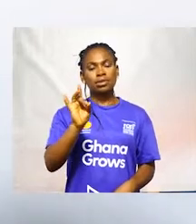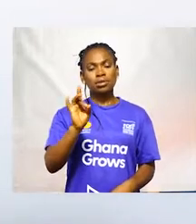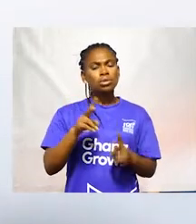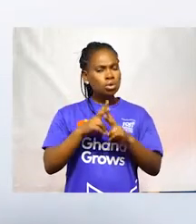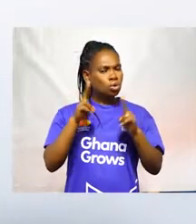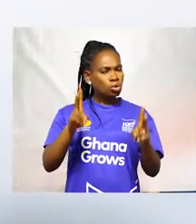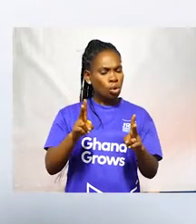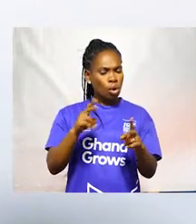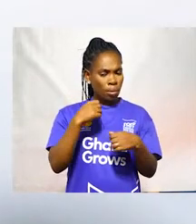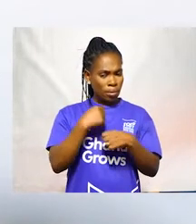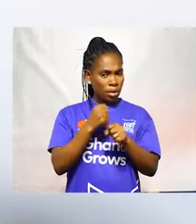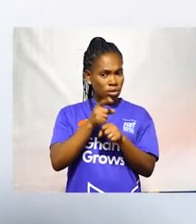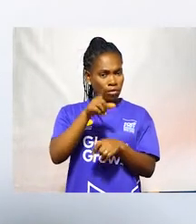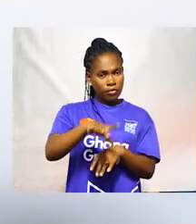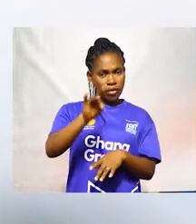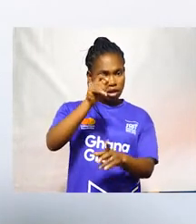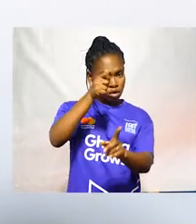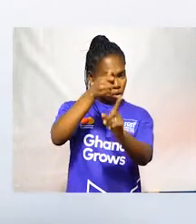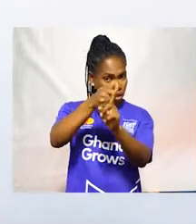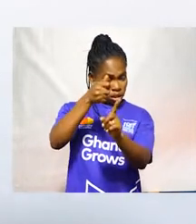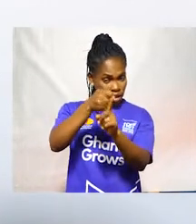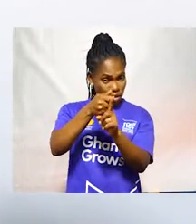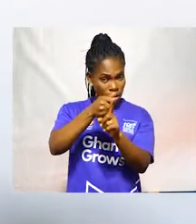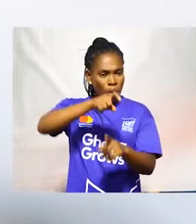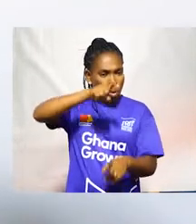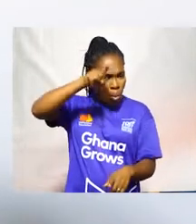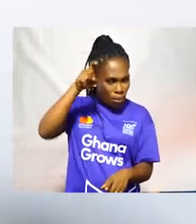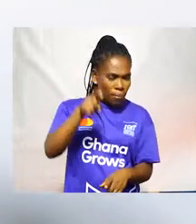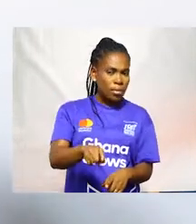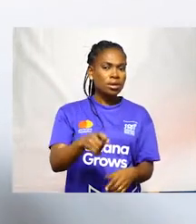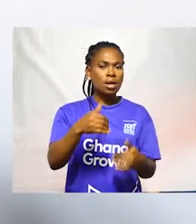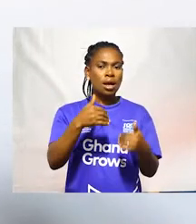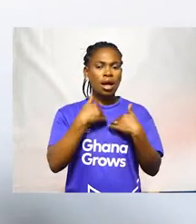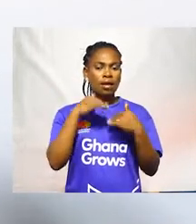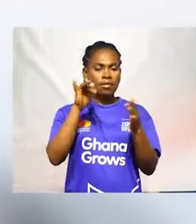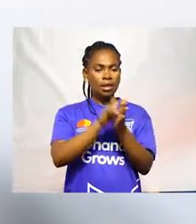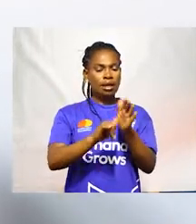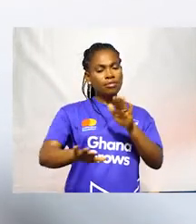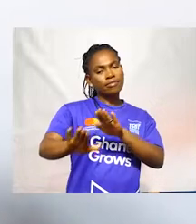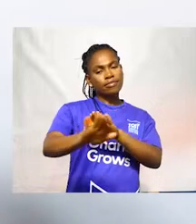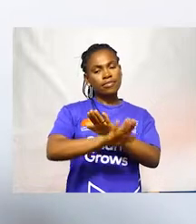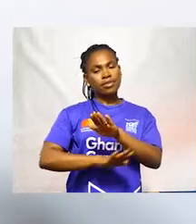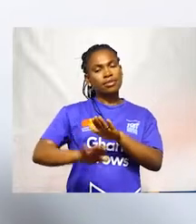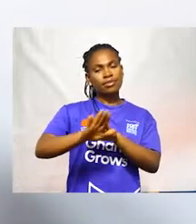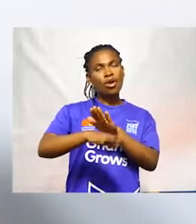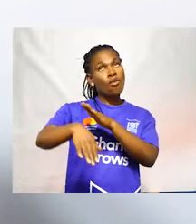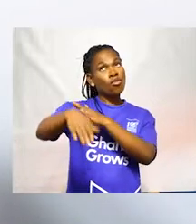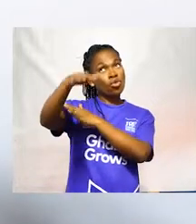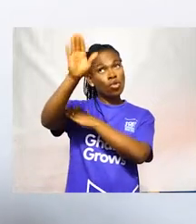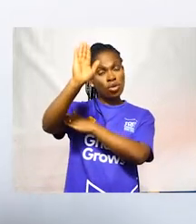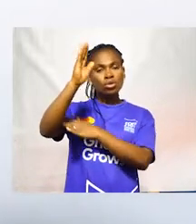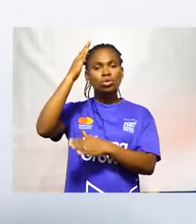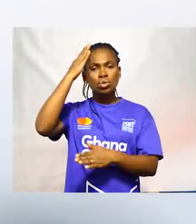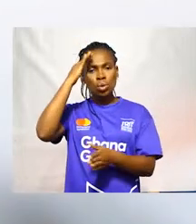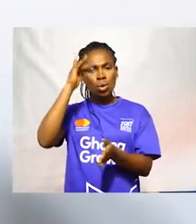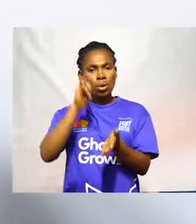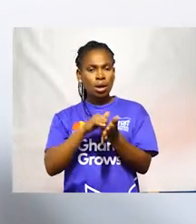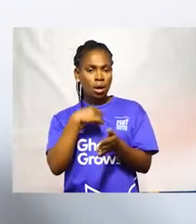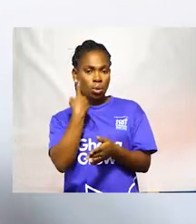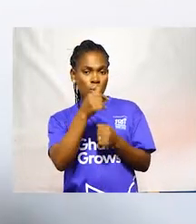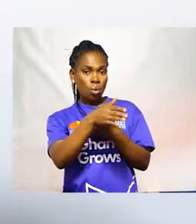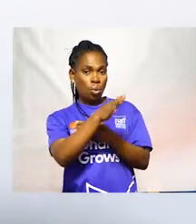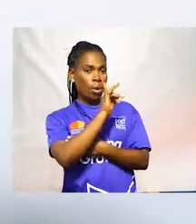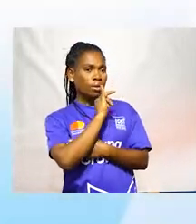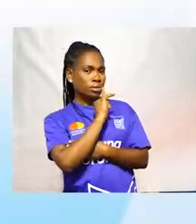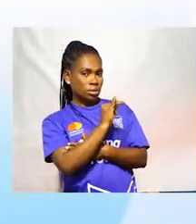able to find yourself, you would have to have that foundation of God, of knowing who God is, of knowing